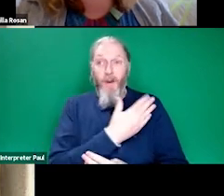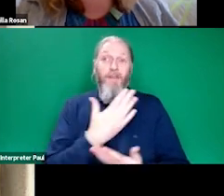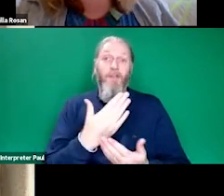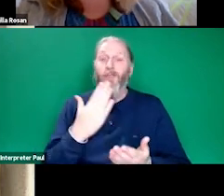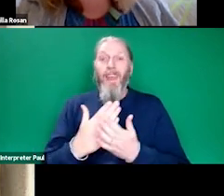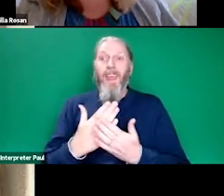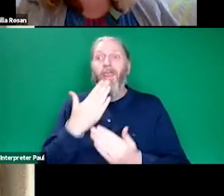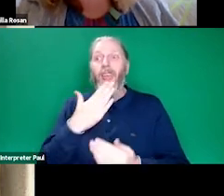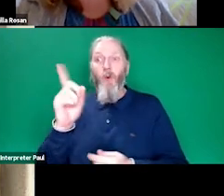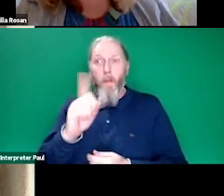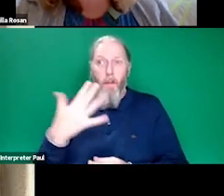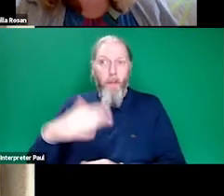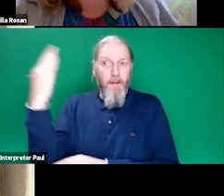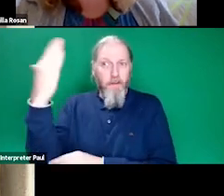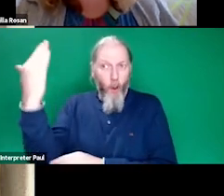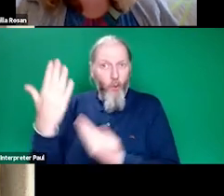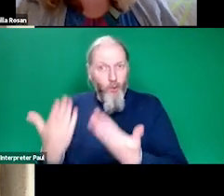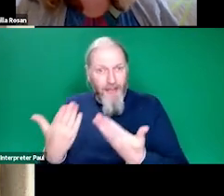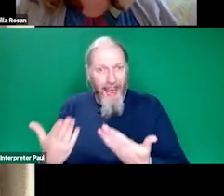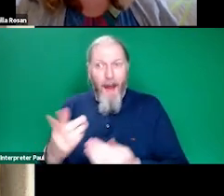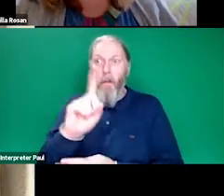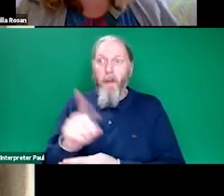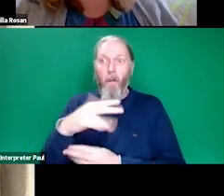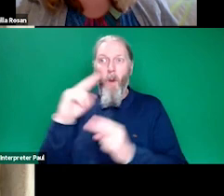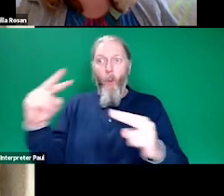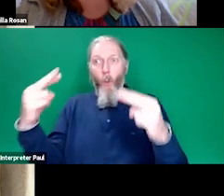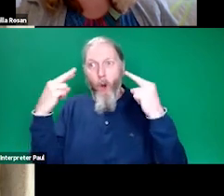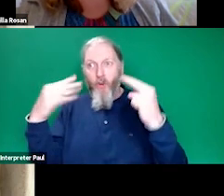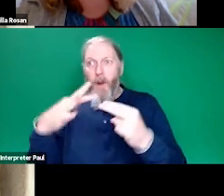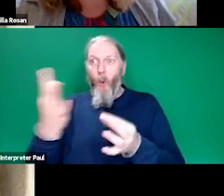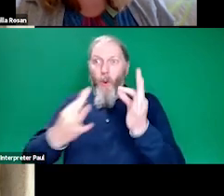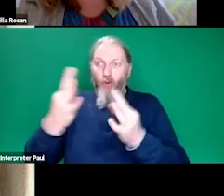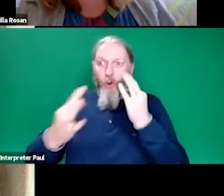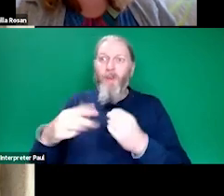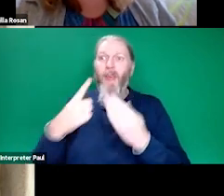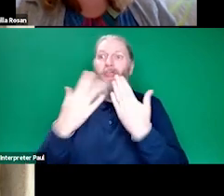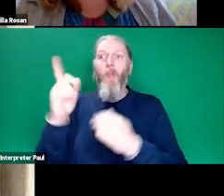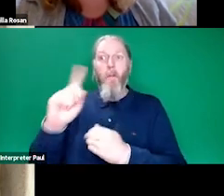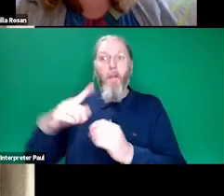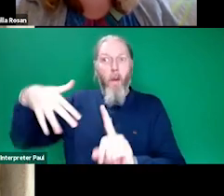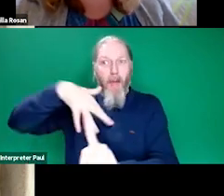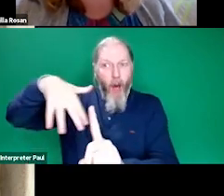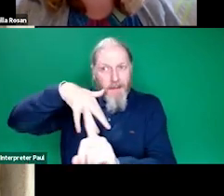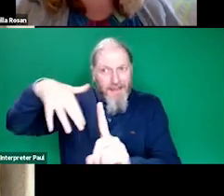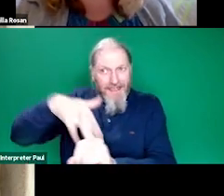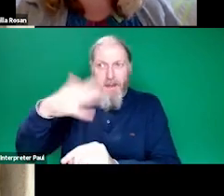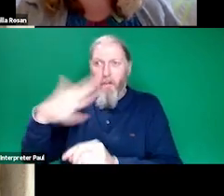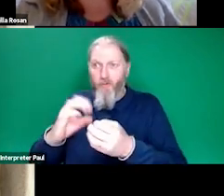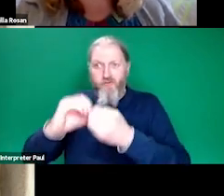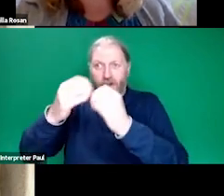spoke today, all of you that engaged and came along, everyone else behind the scenes that's been working on making this a